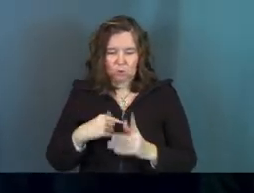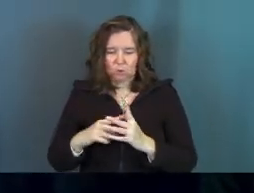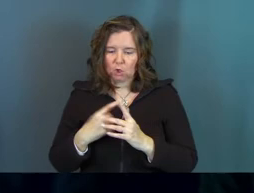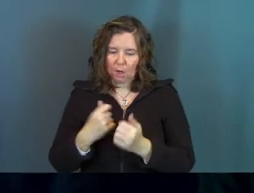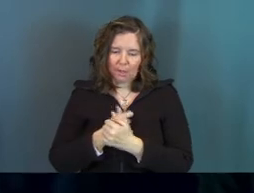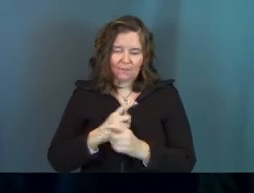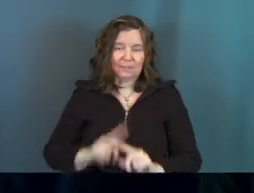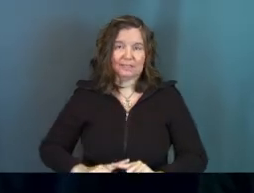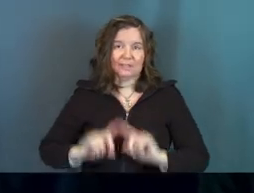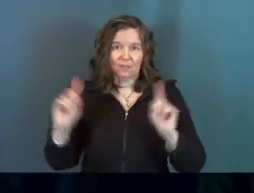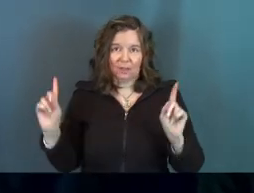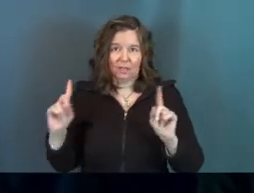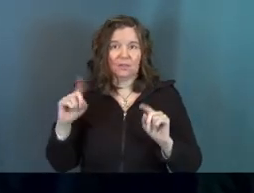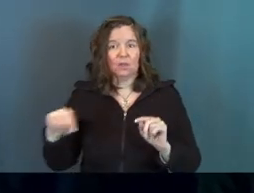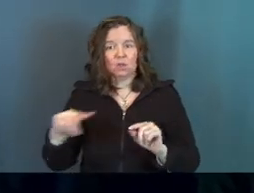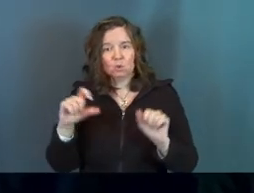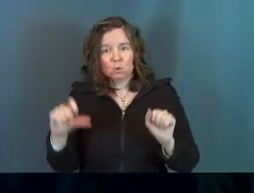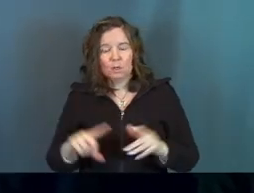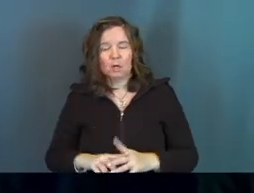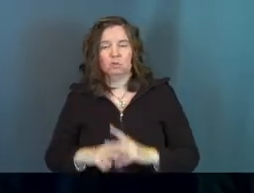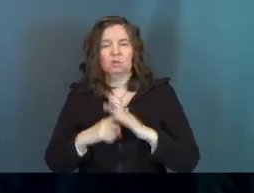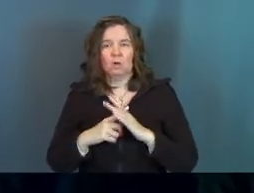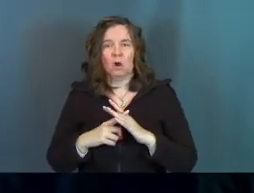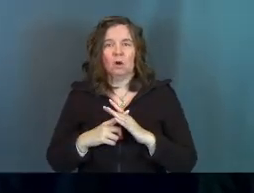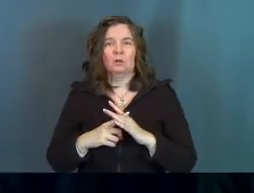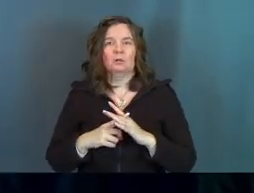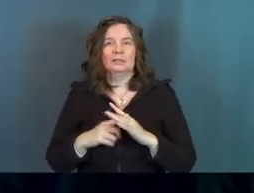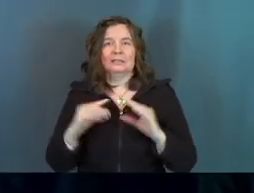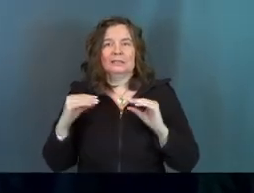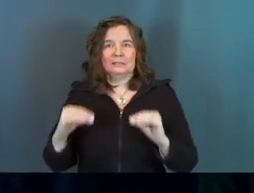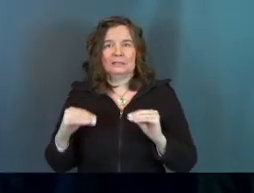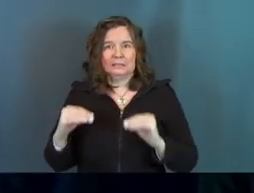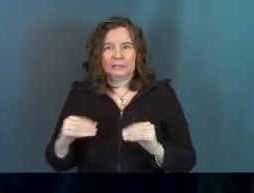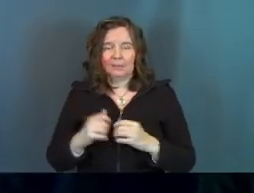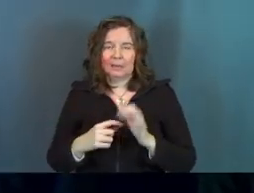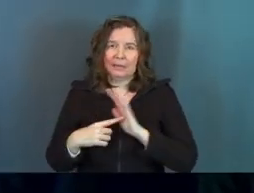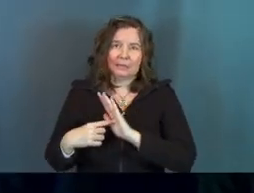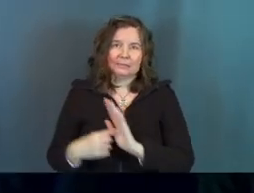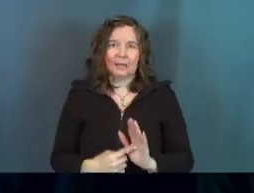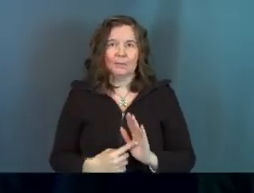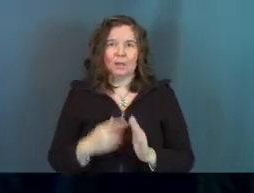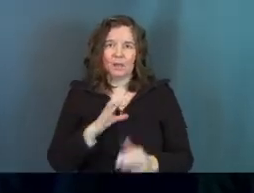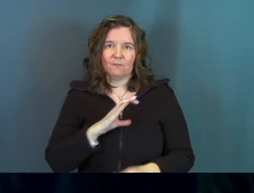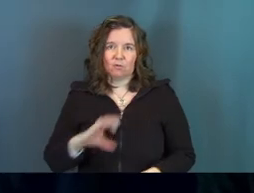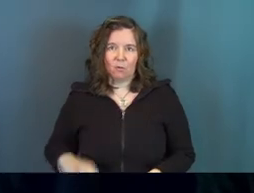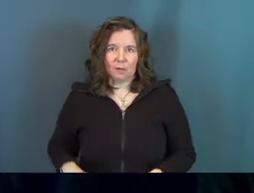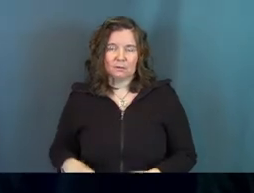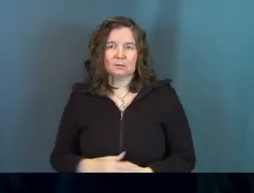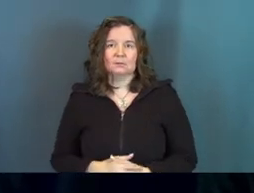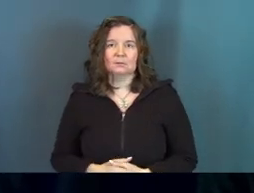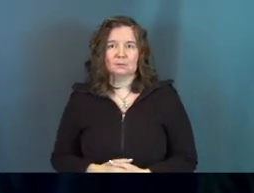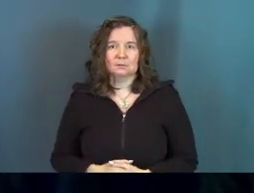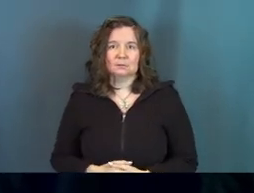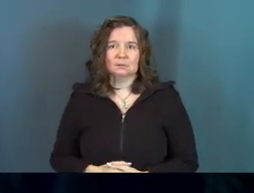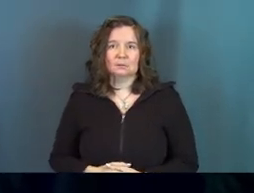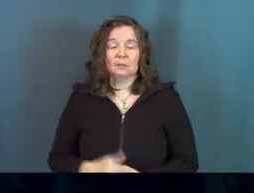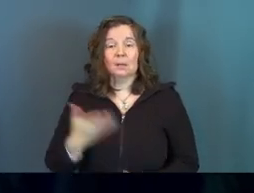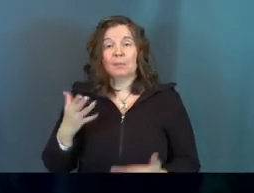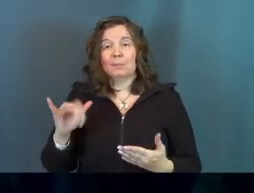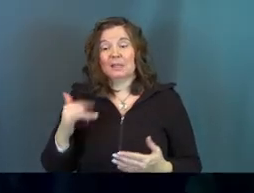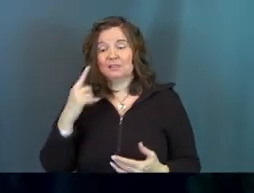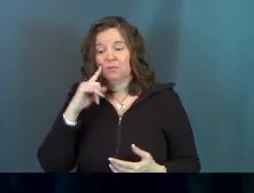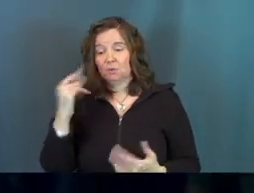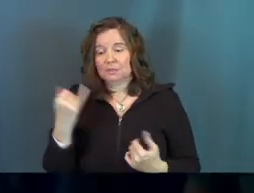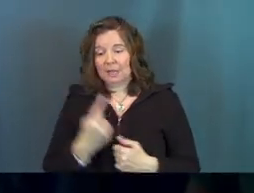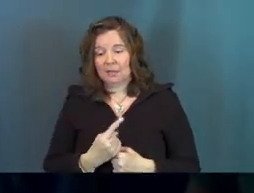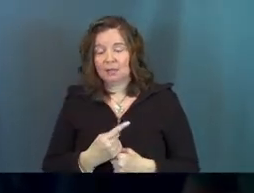can start loving differently, that you can start teaching and being an example of Christ to. Maybe that's it for